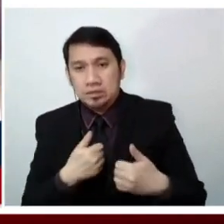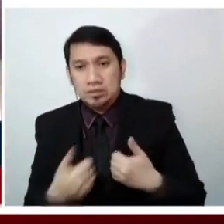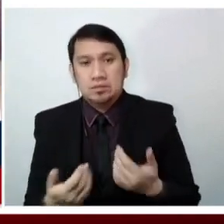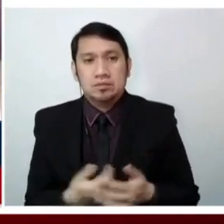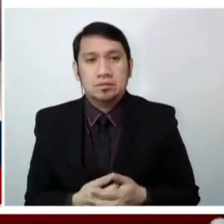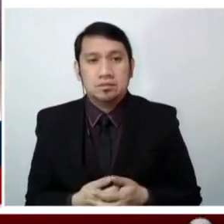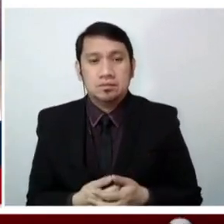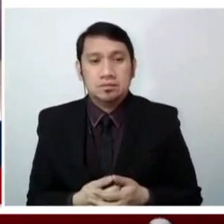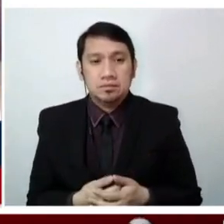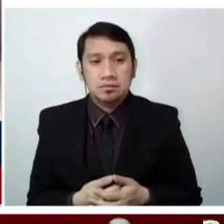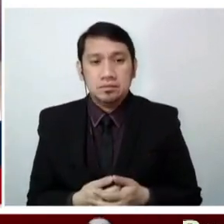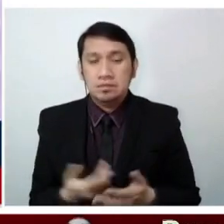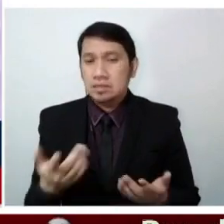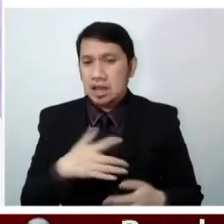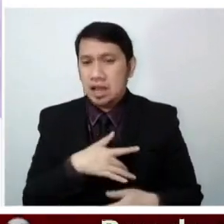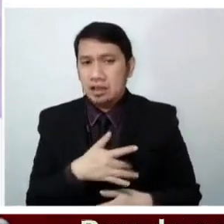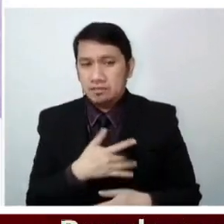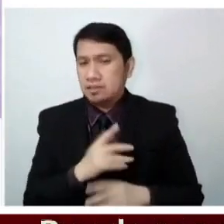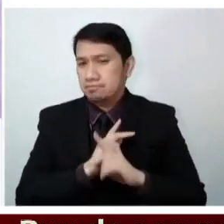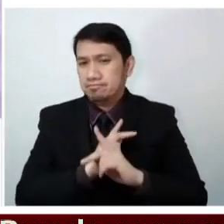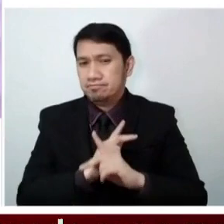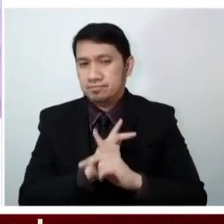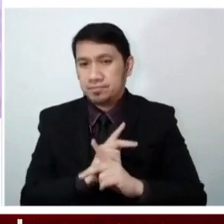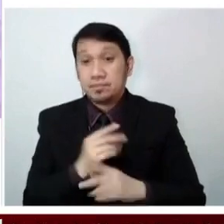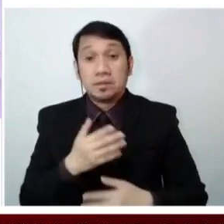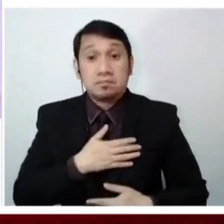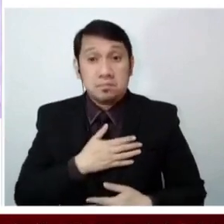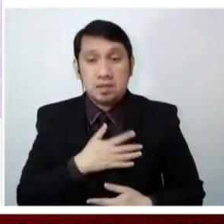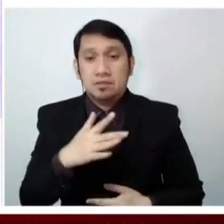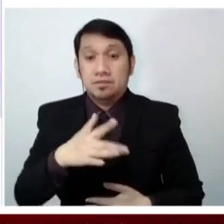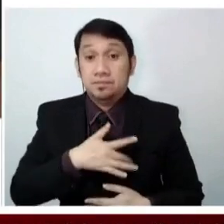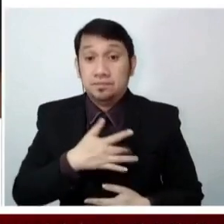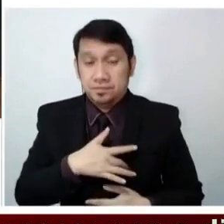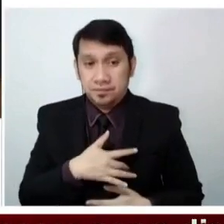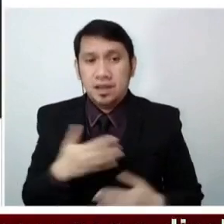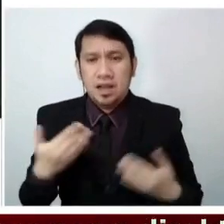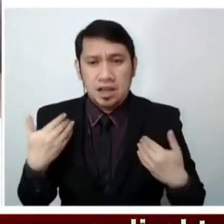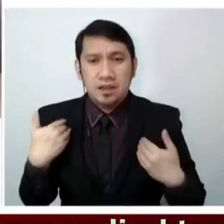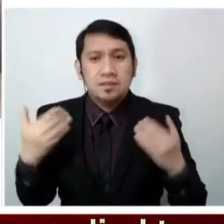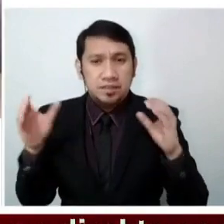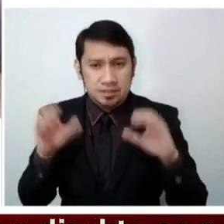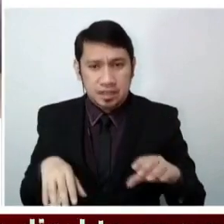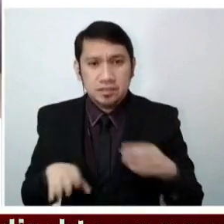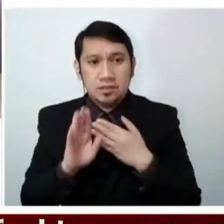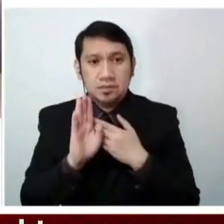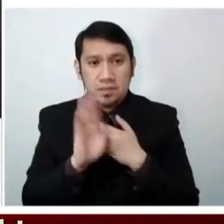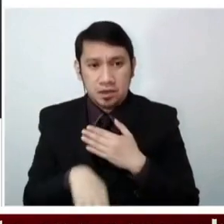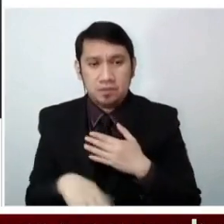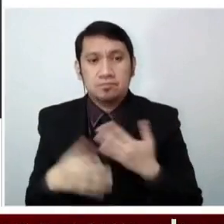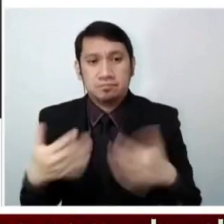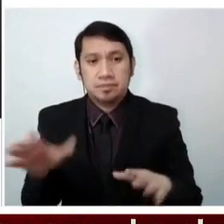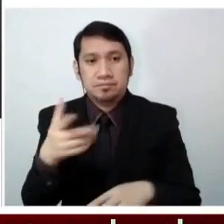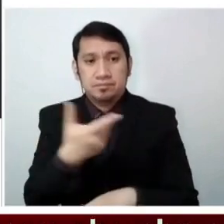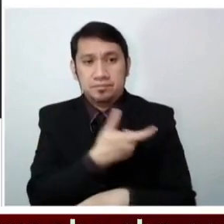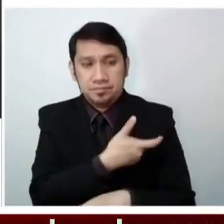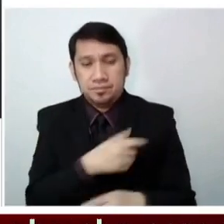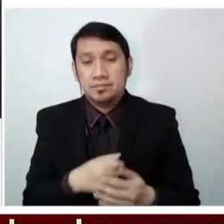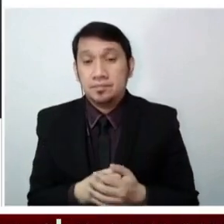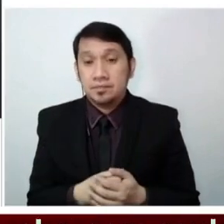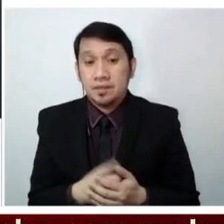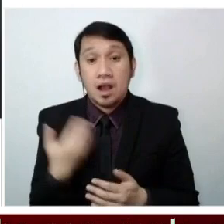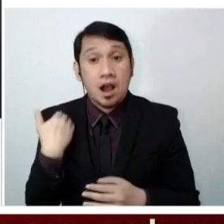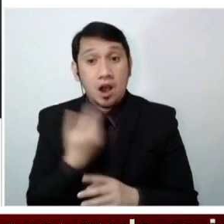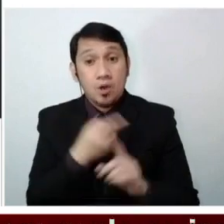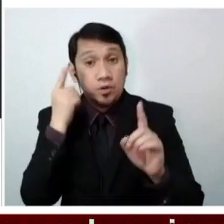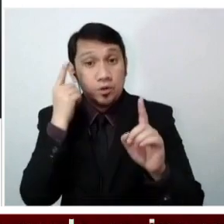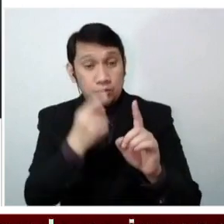po than I ever feel po. Feeling ko po, meron ng chance na makabalik since bakunado na po. Our projection is to